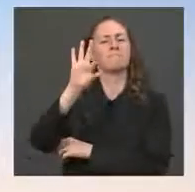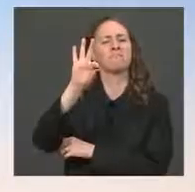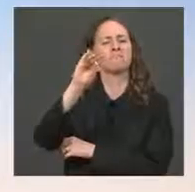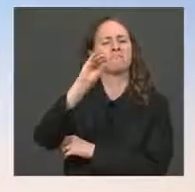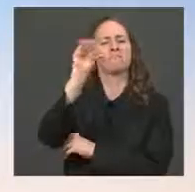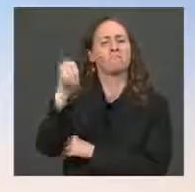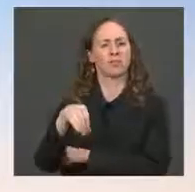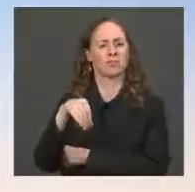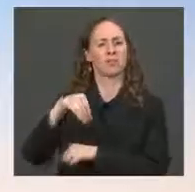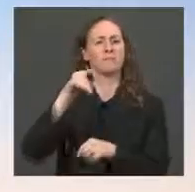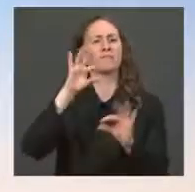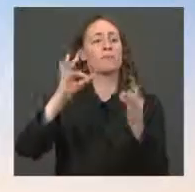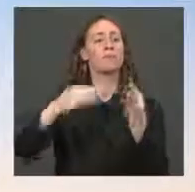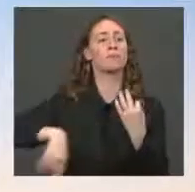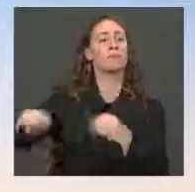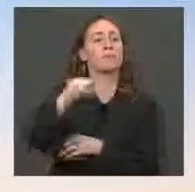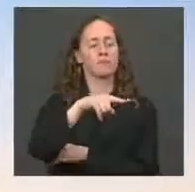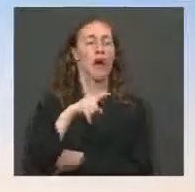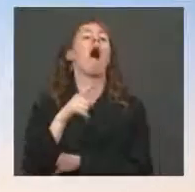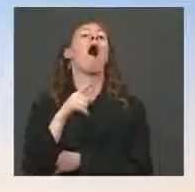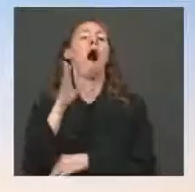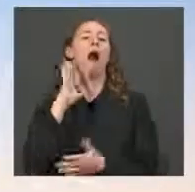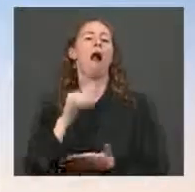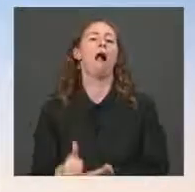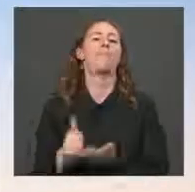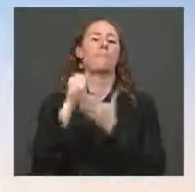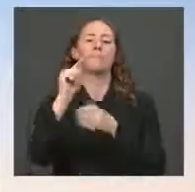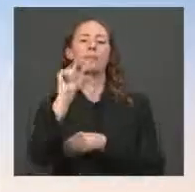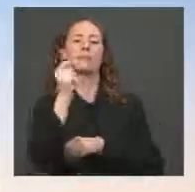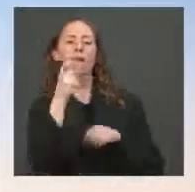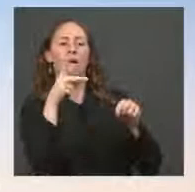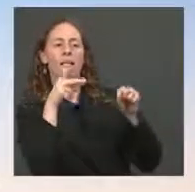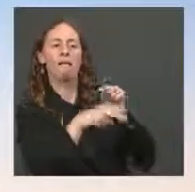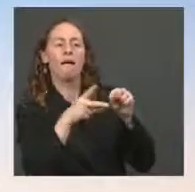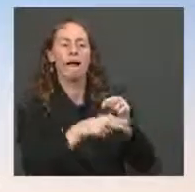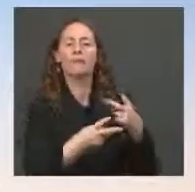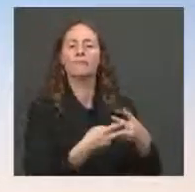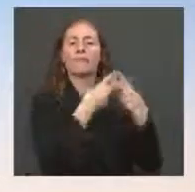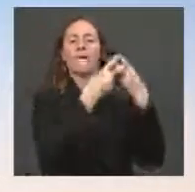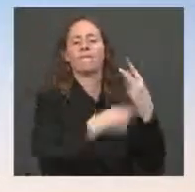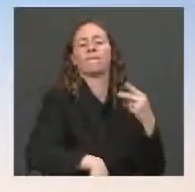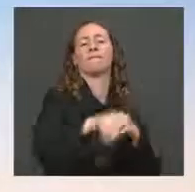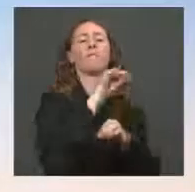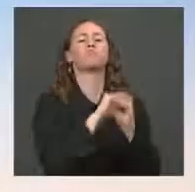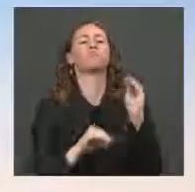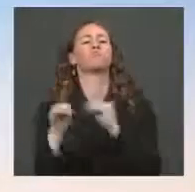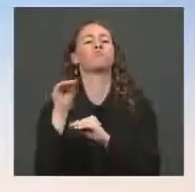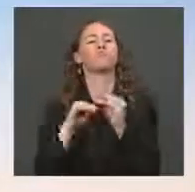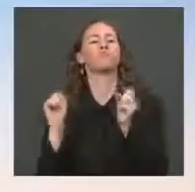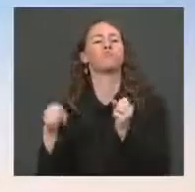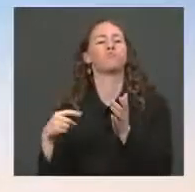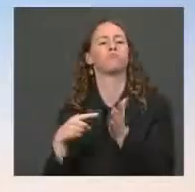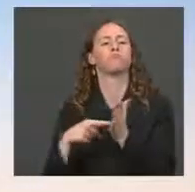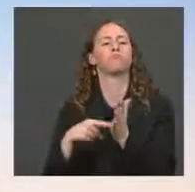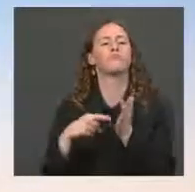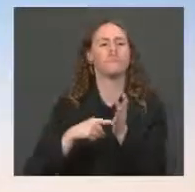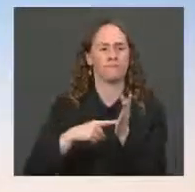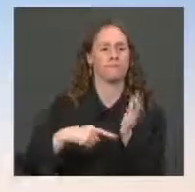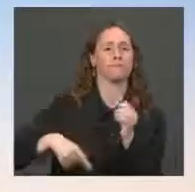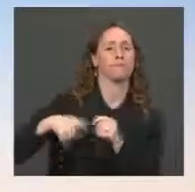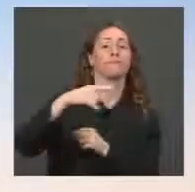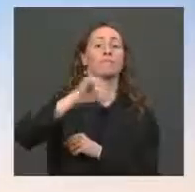tax cuts for families across the board, including from independents and 41% of those who identify